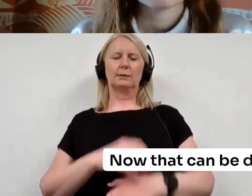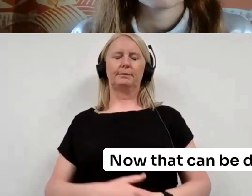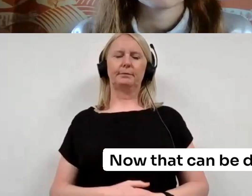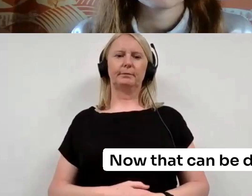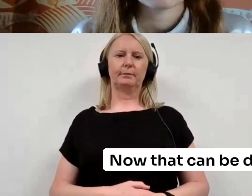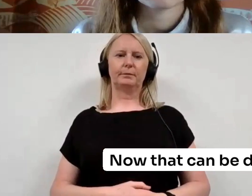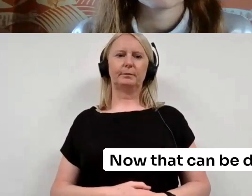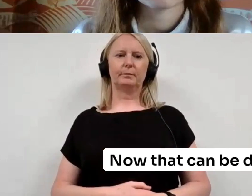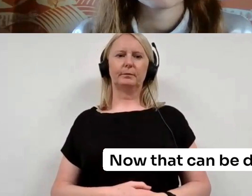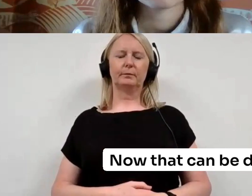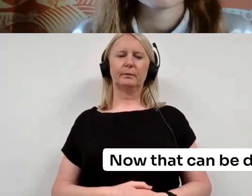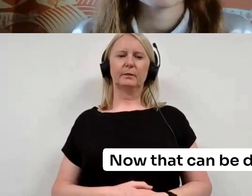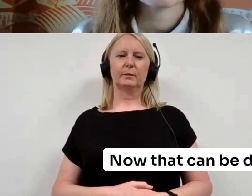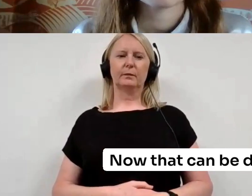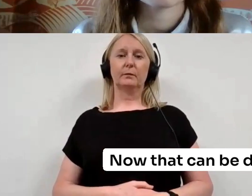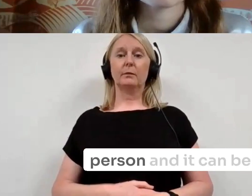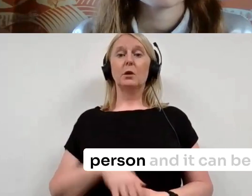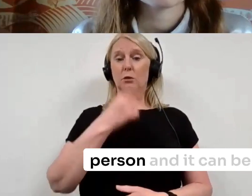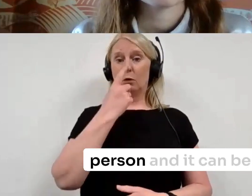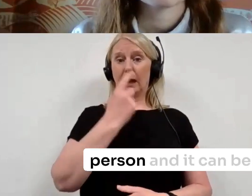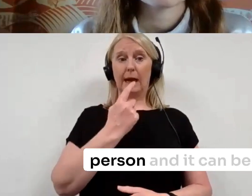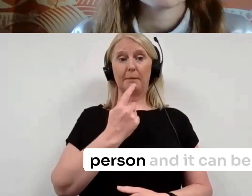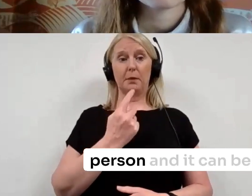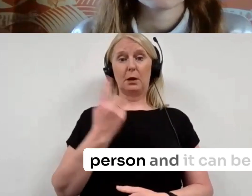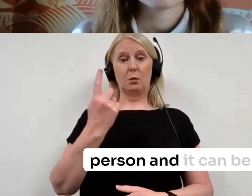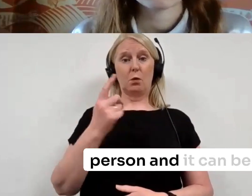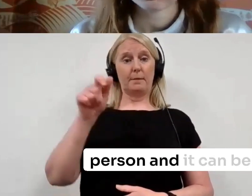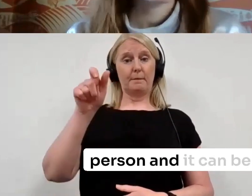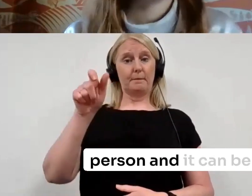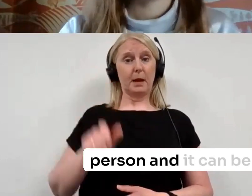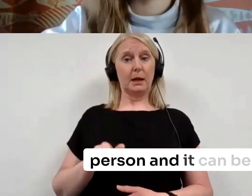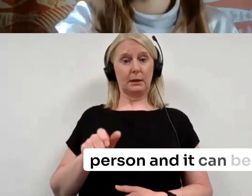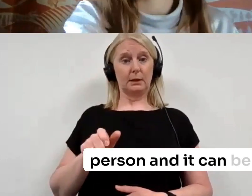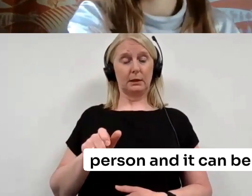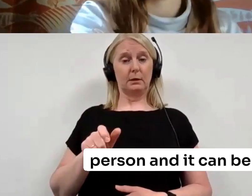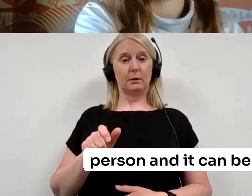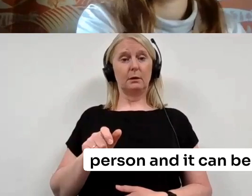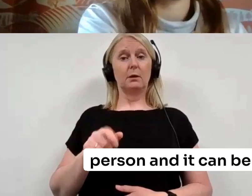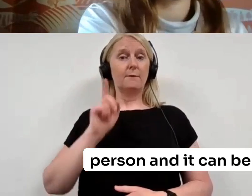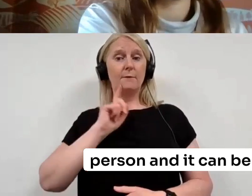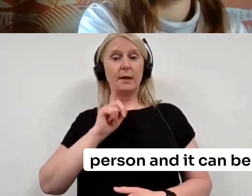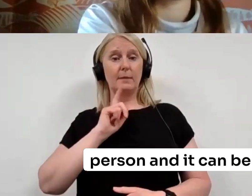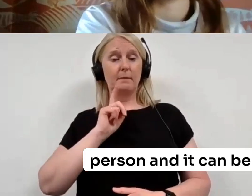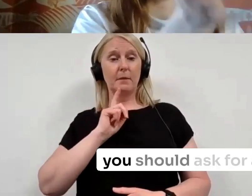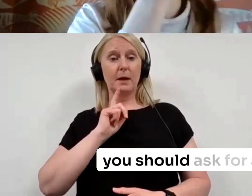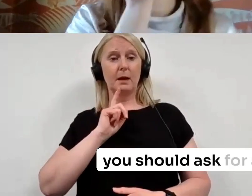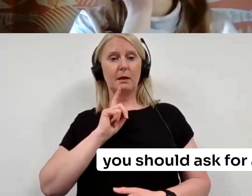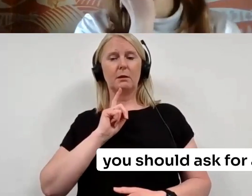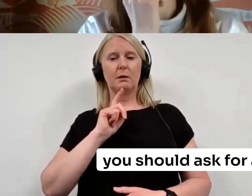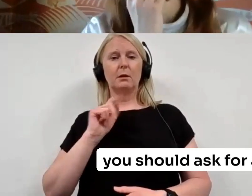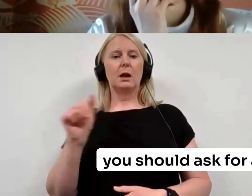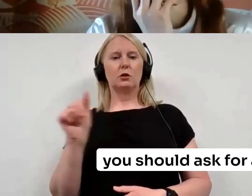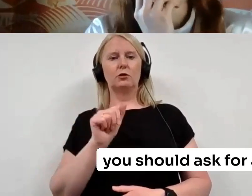can be done by ideally just one person, and it can be a female, and you should ask